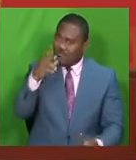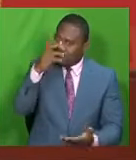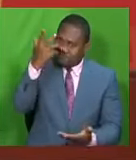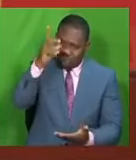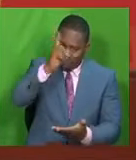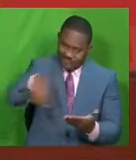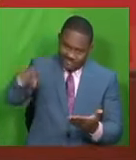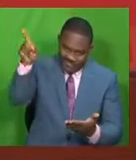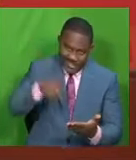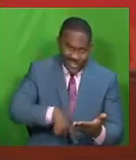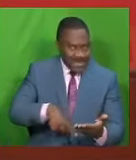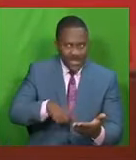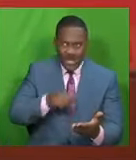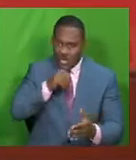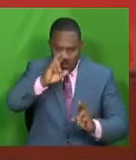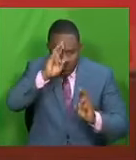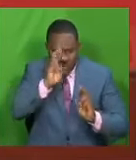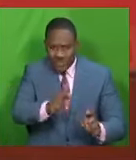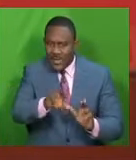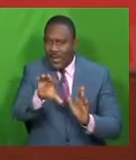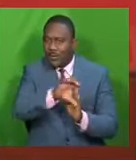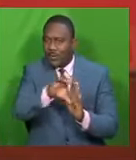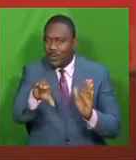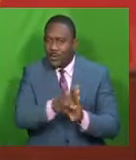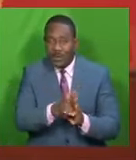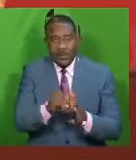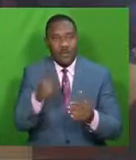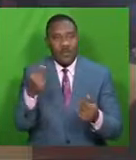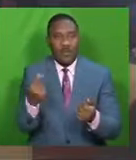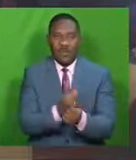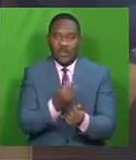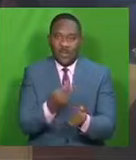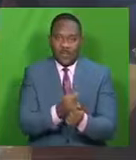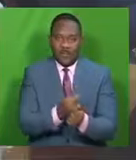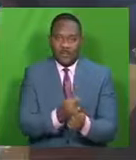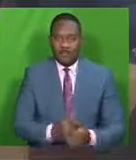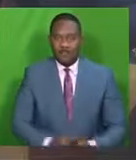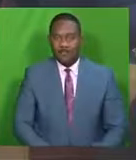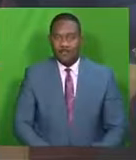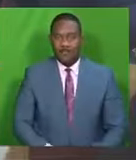undermining of the Constitution of the Republic of Ghana.